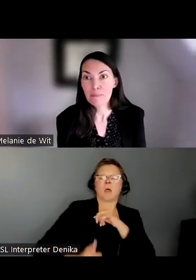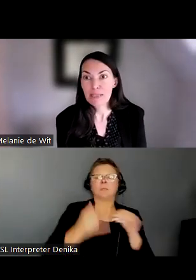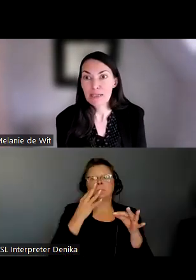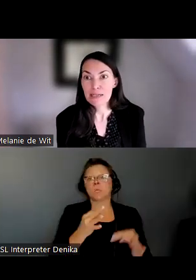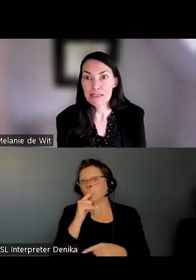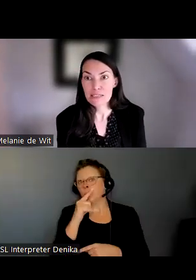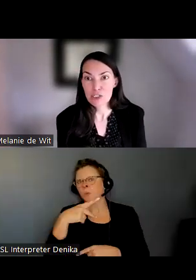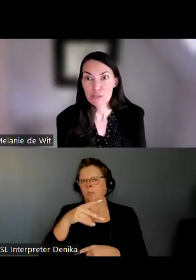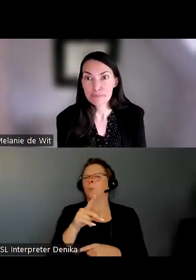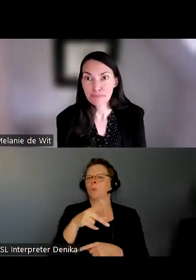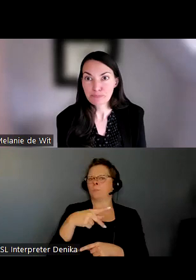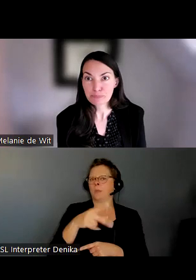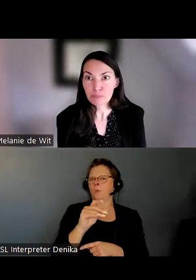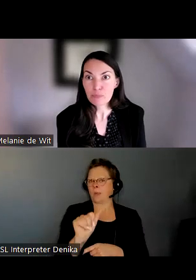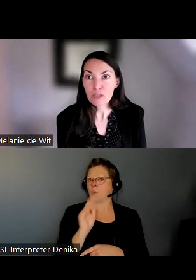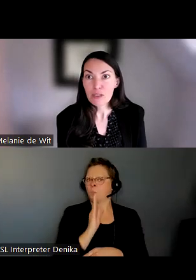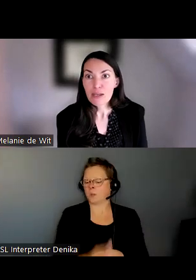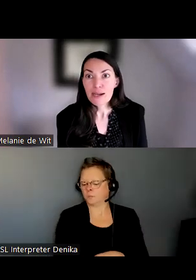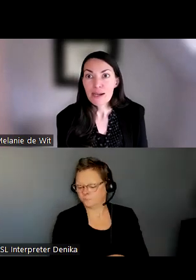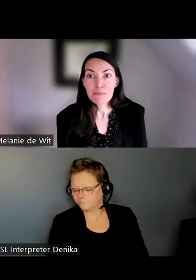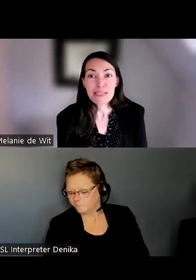make a decision.